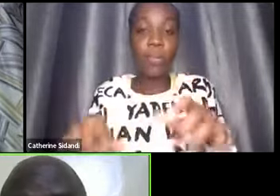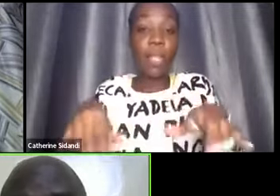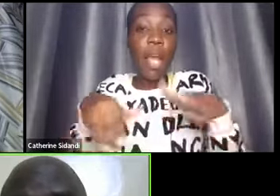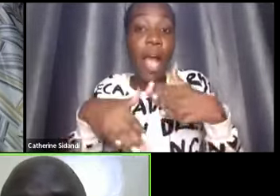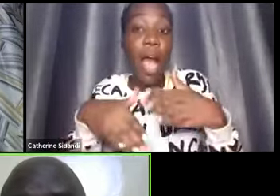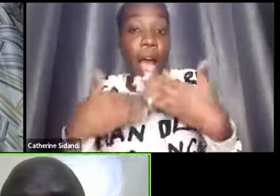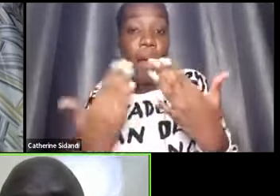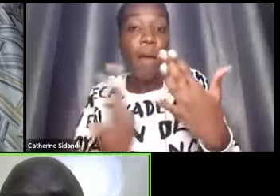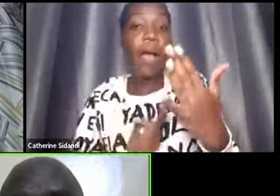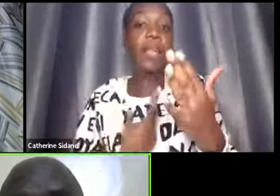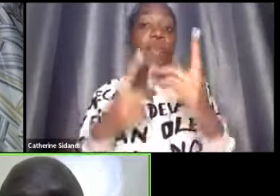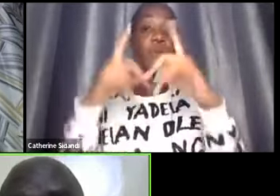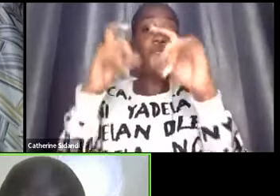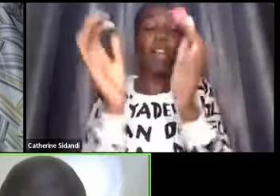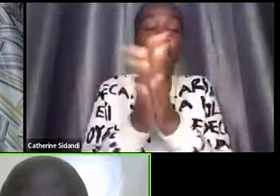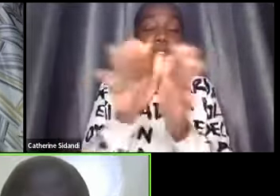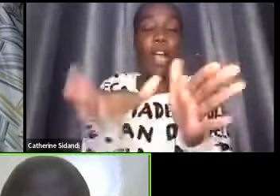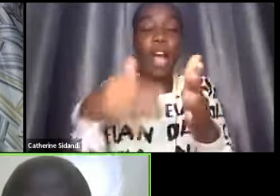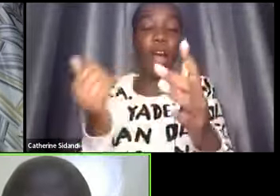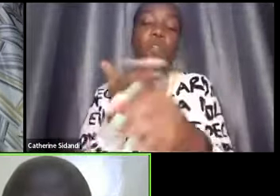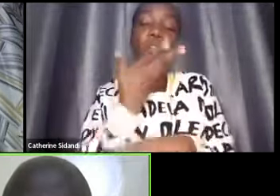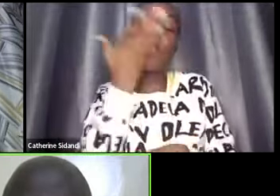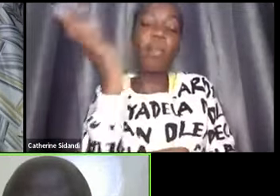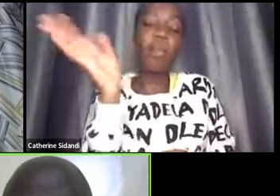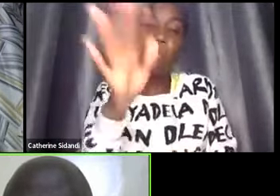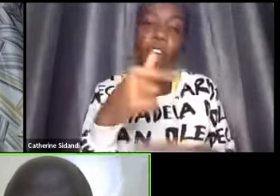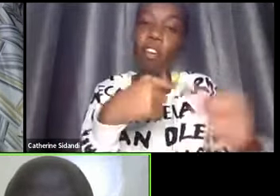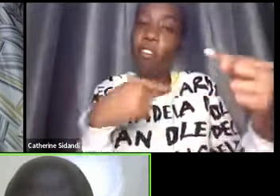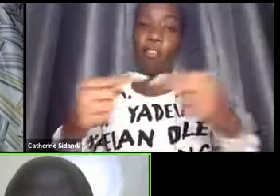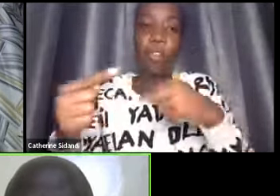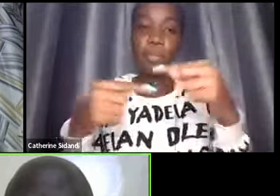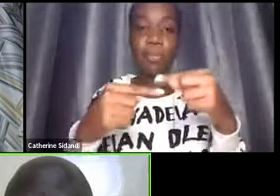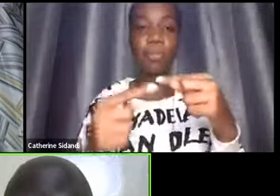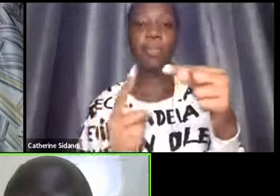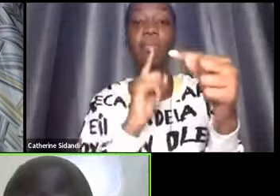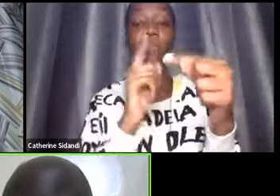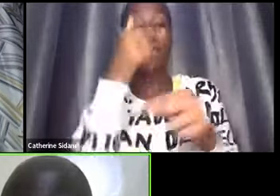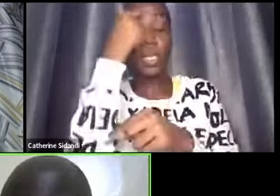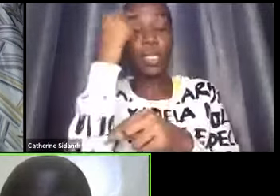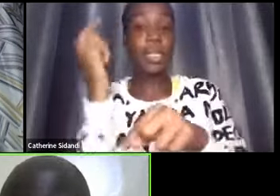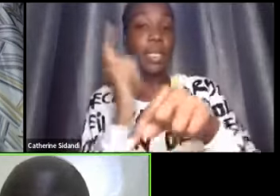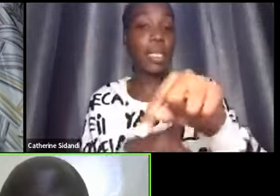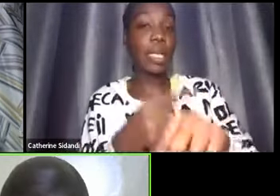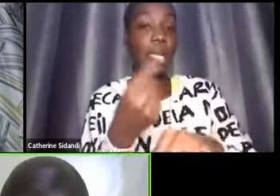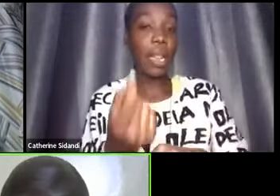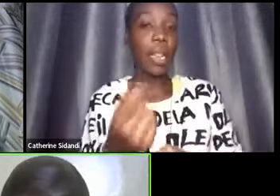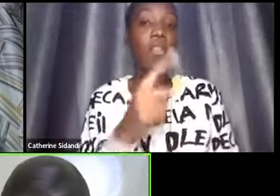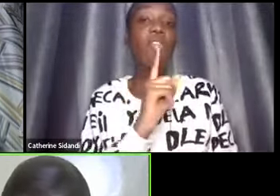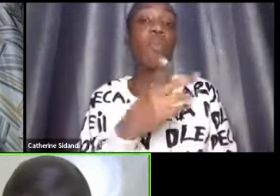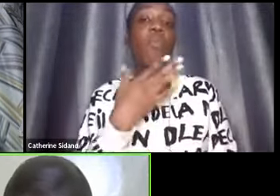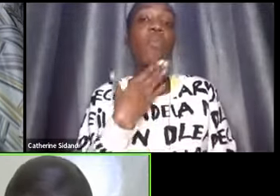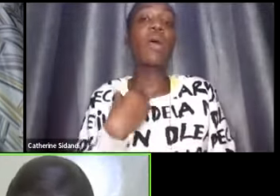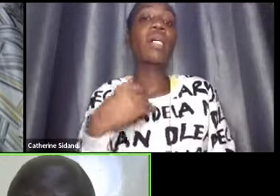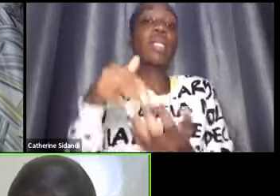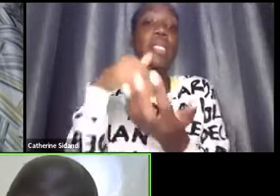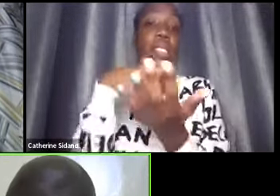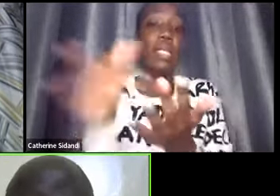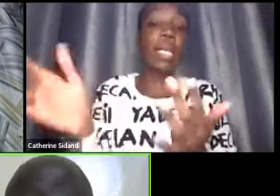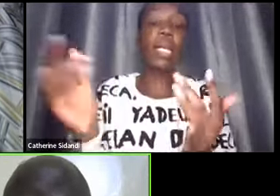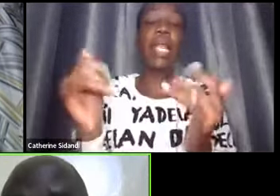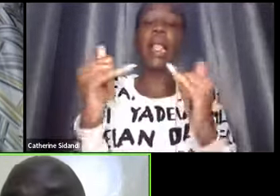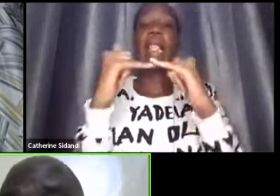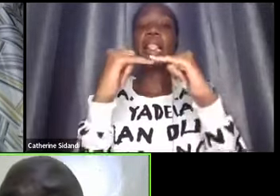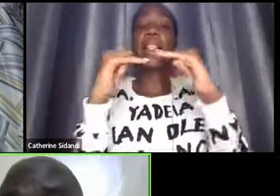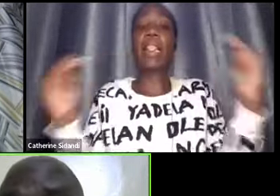conflict. Because of the limited time, I'll give you a link where you can watch this, a number of interviews that I've done through